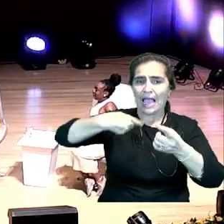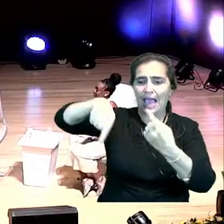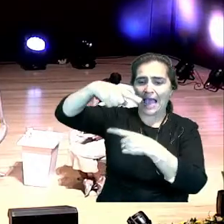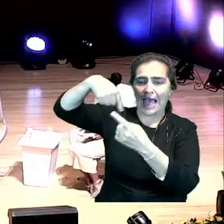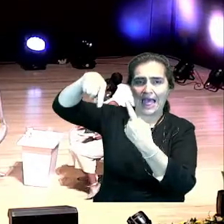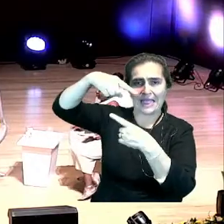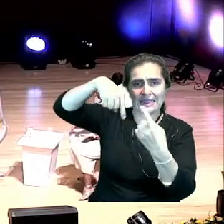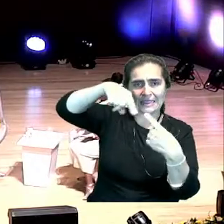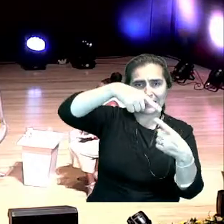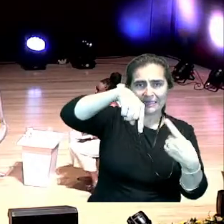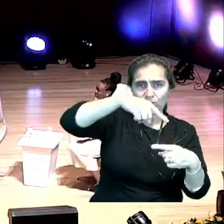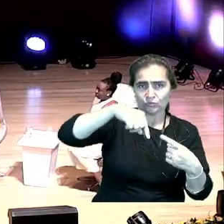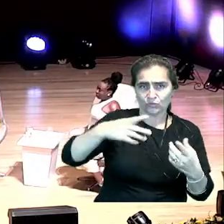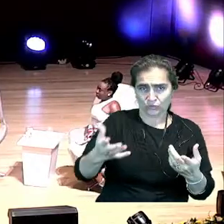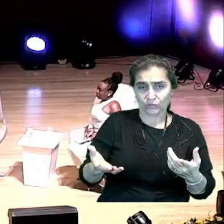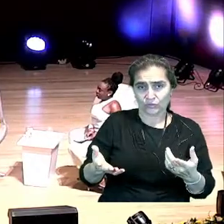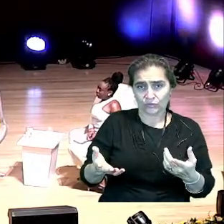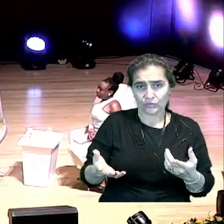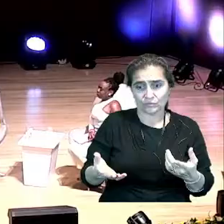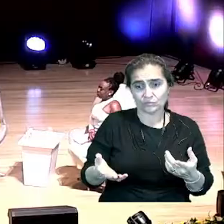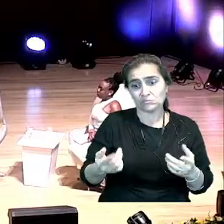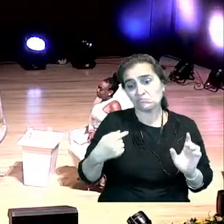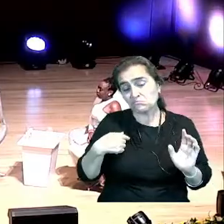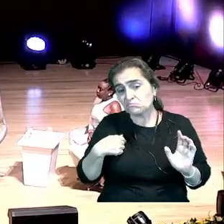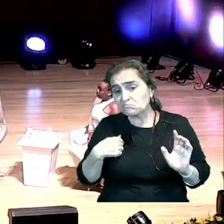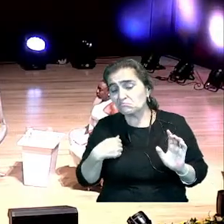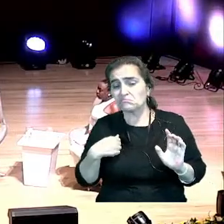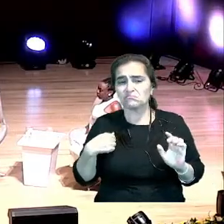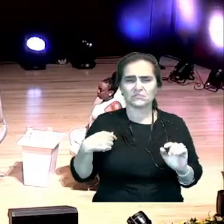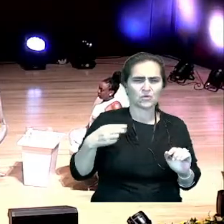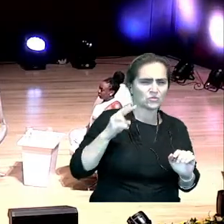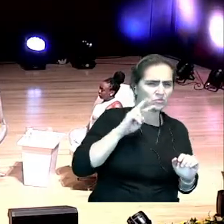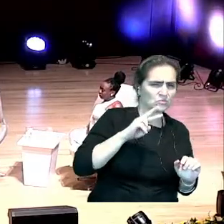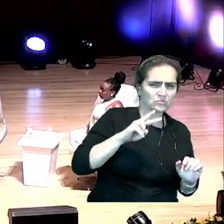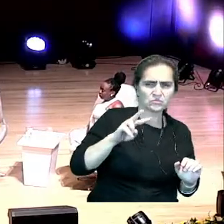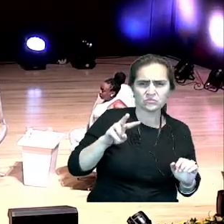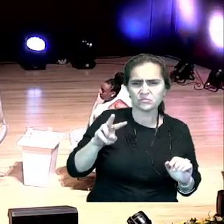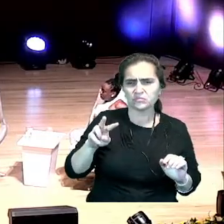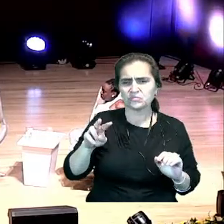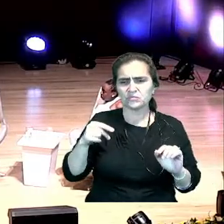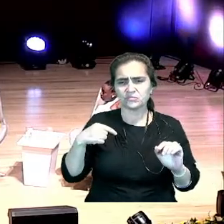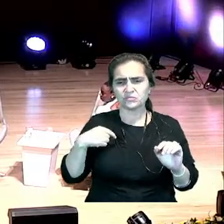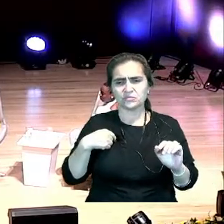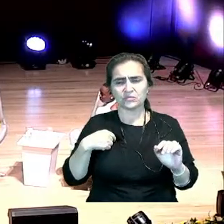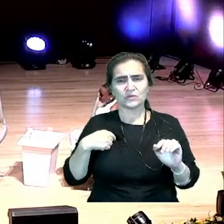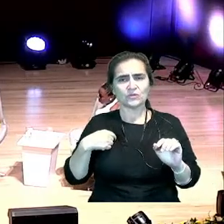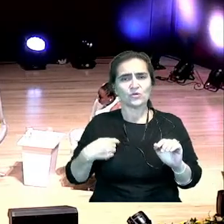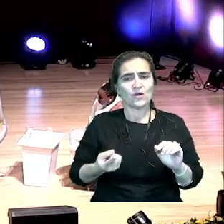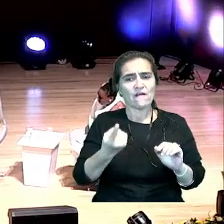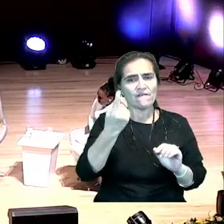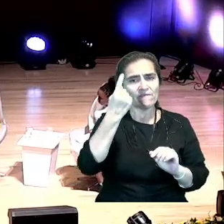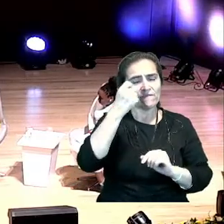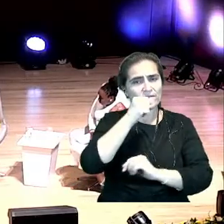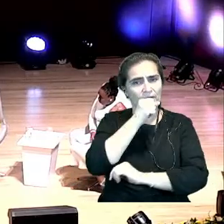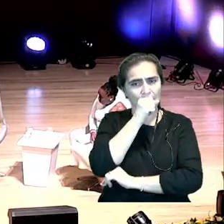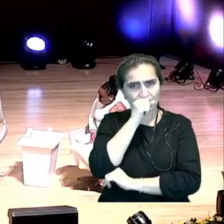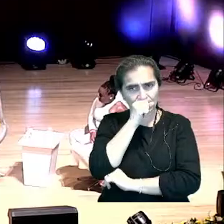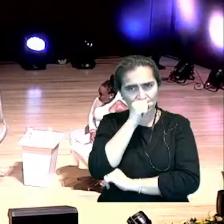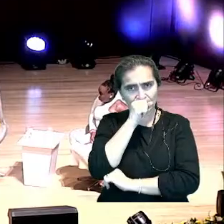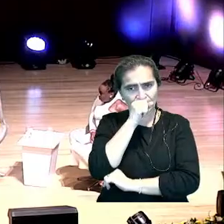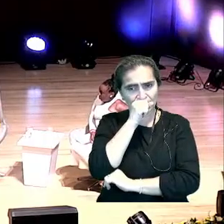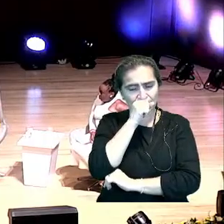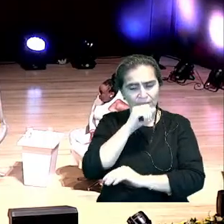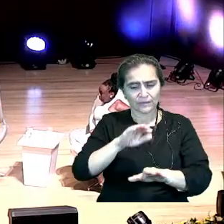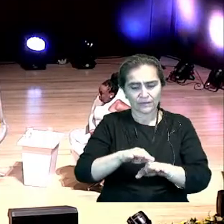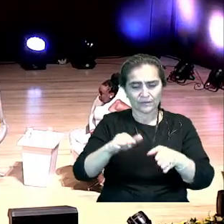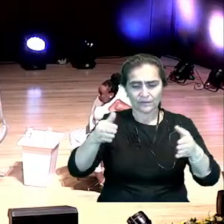forest, or fishing activities, fishing in the different water bodies, but no tourism. And we understood that the